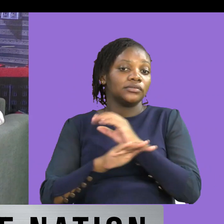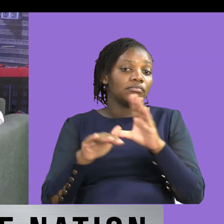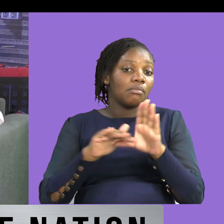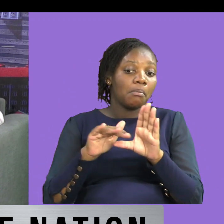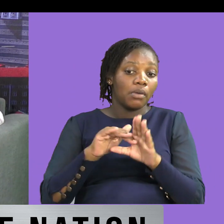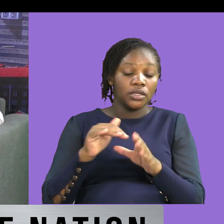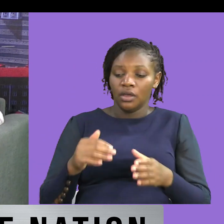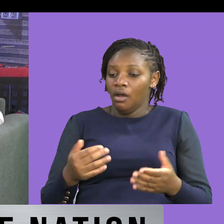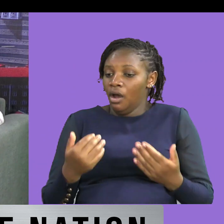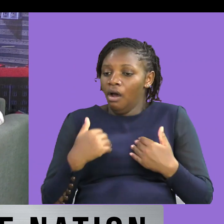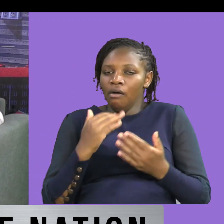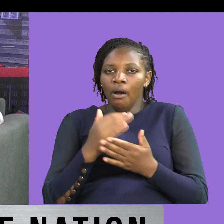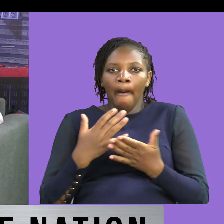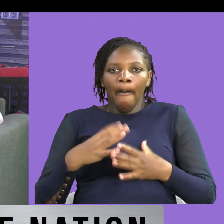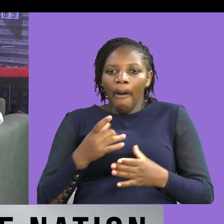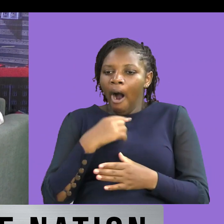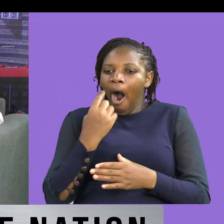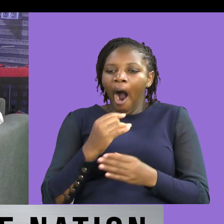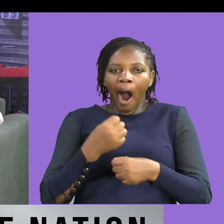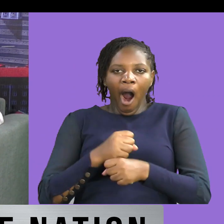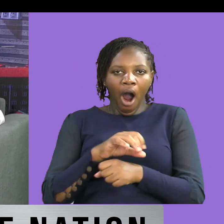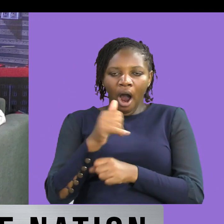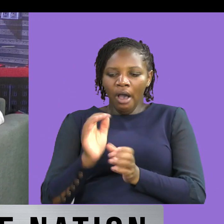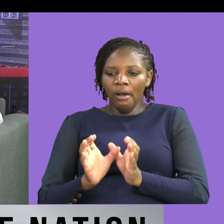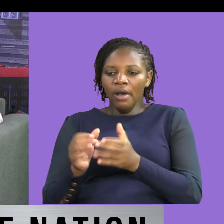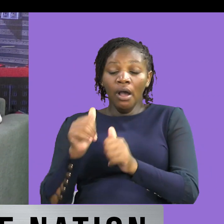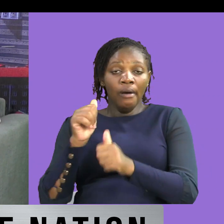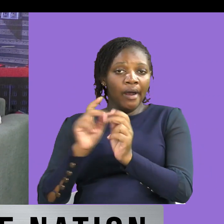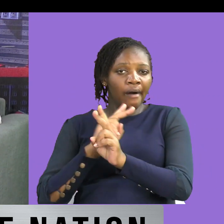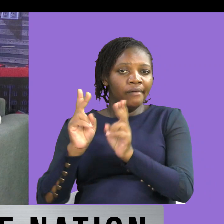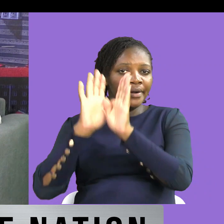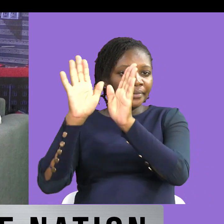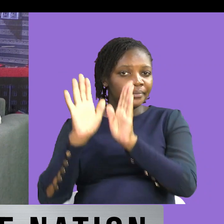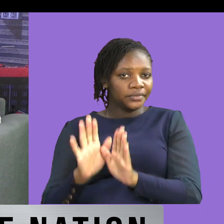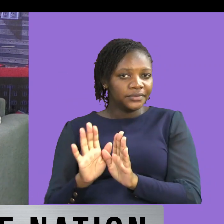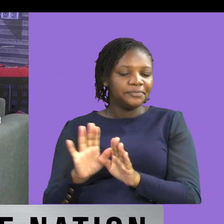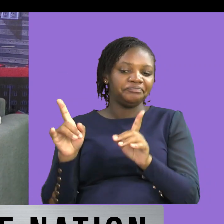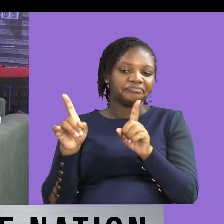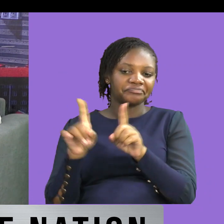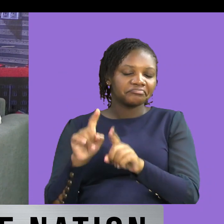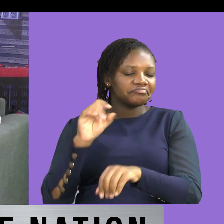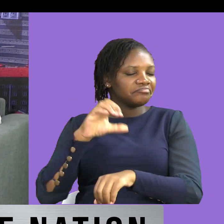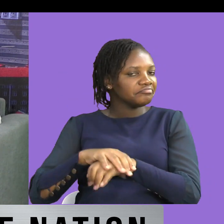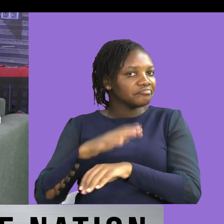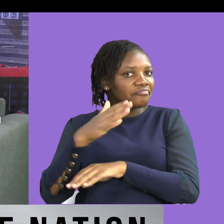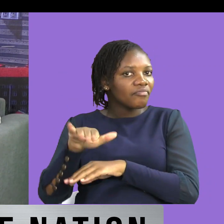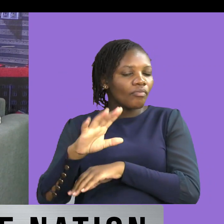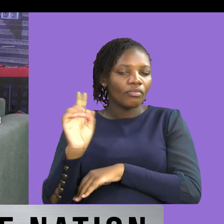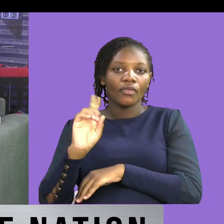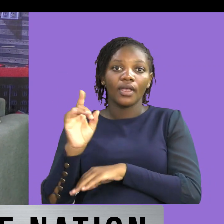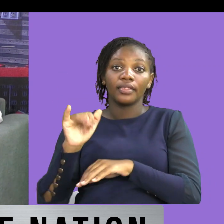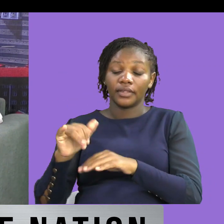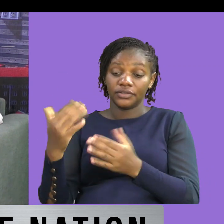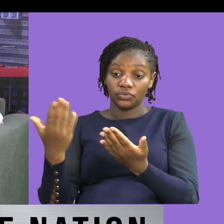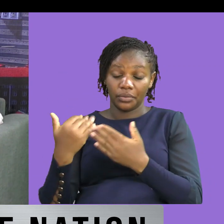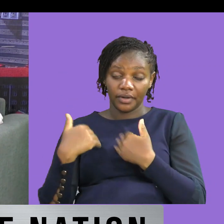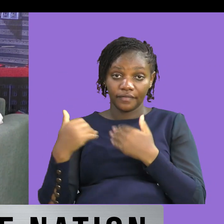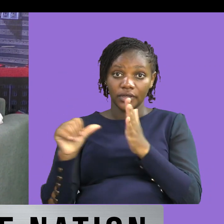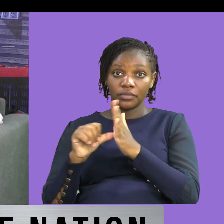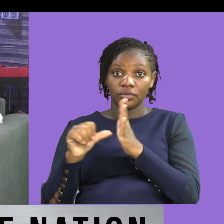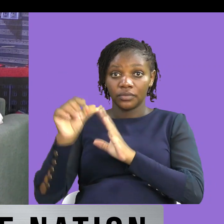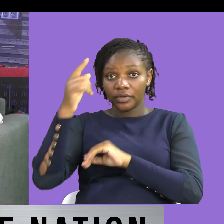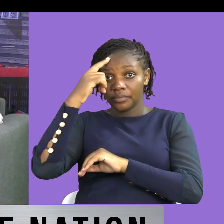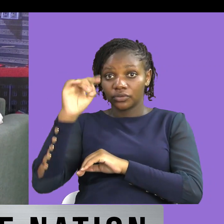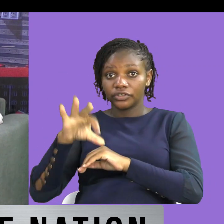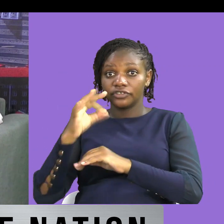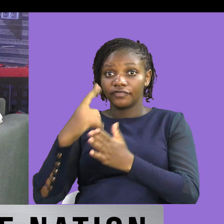who basically are forming other parties that are useful, and they are not getting space, and that is where the problem comes in. Because, Jonah, you